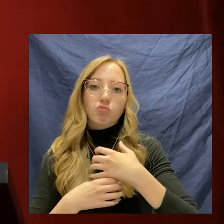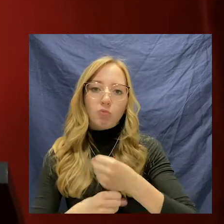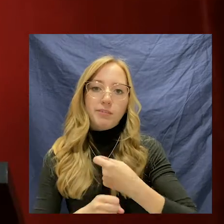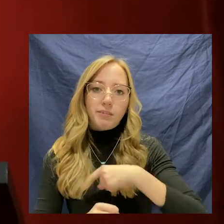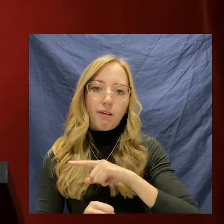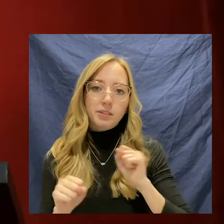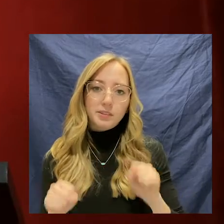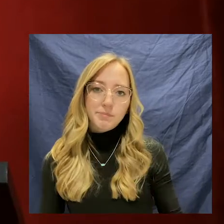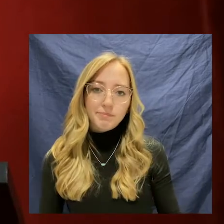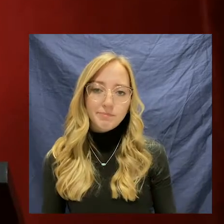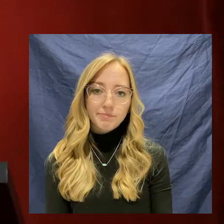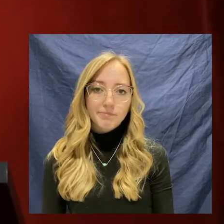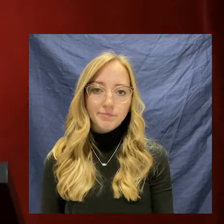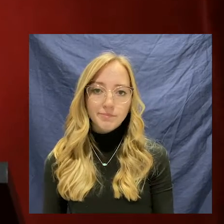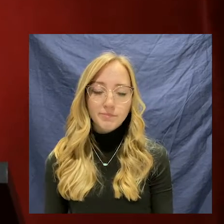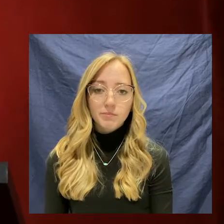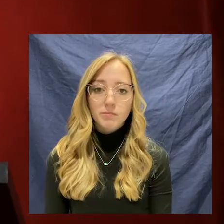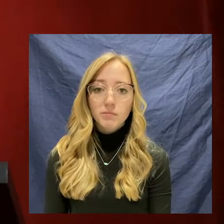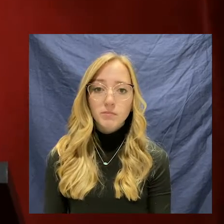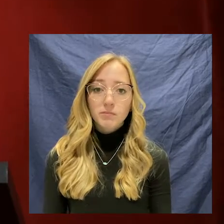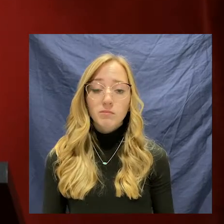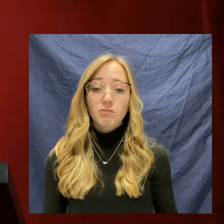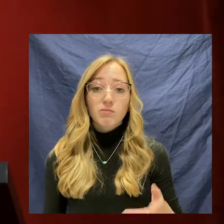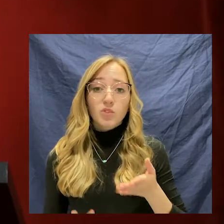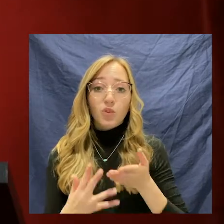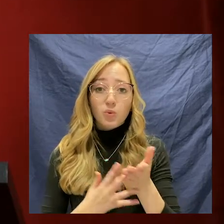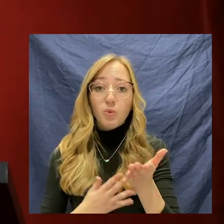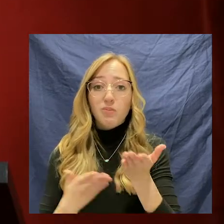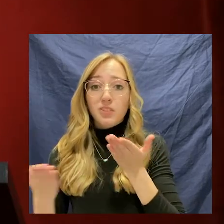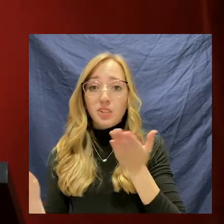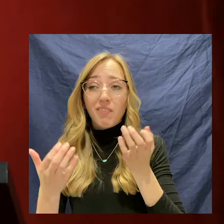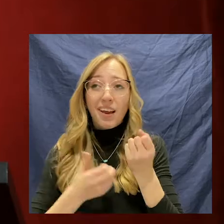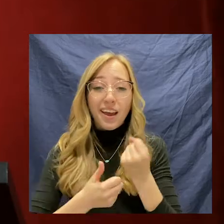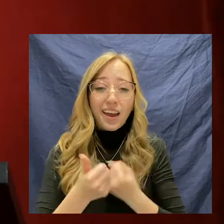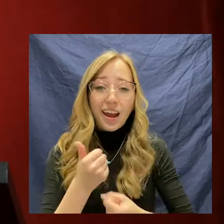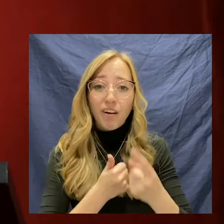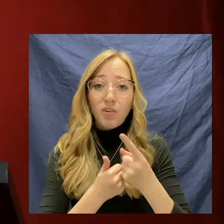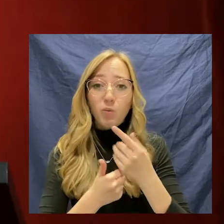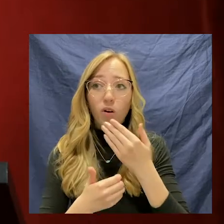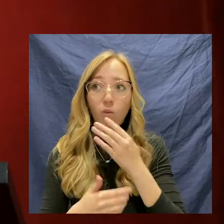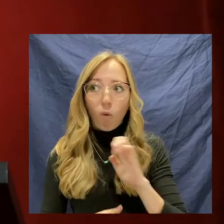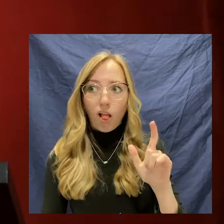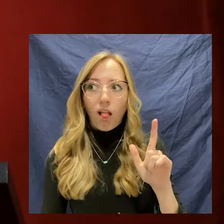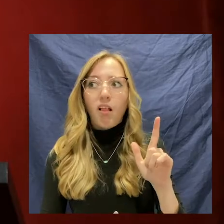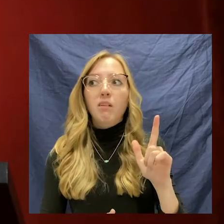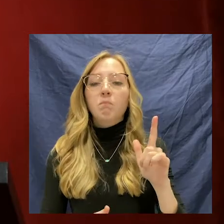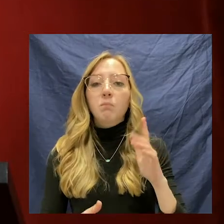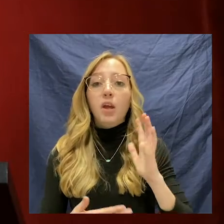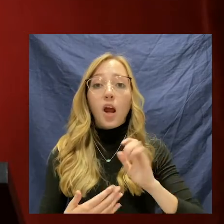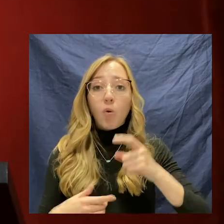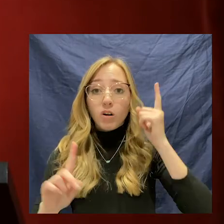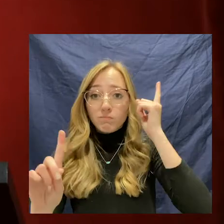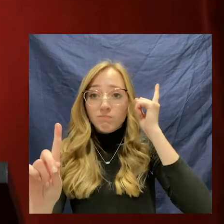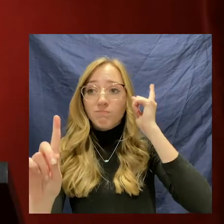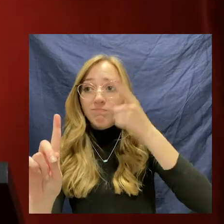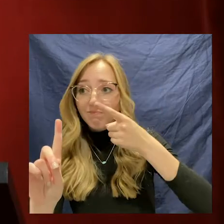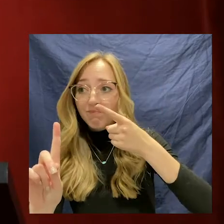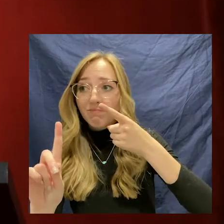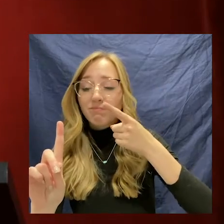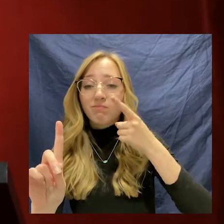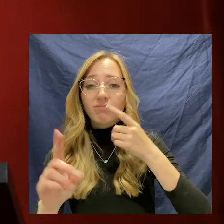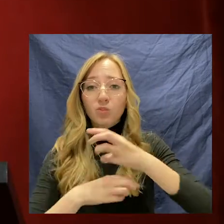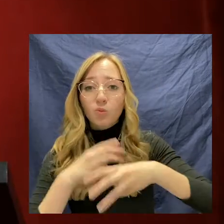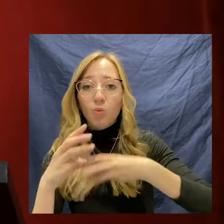and victims. It is only through serving everyone well that we can hope to achieve our vision of a world free